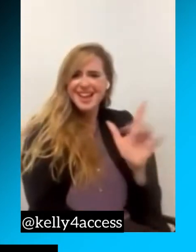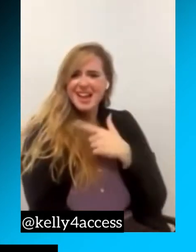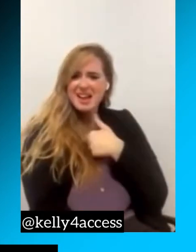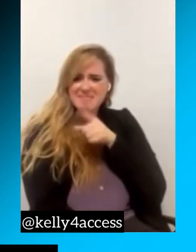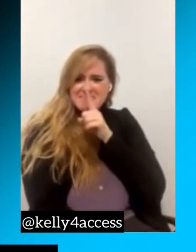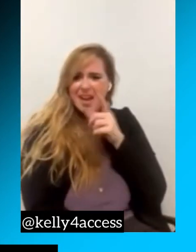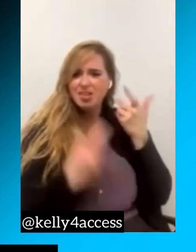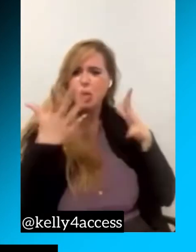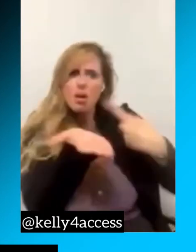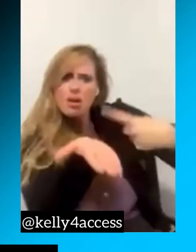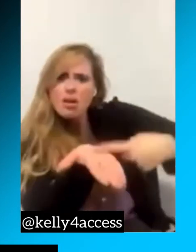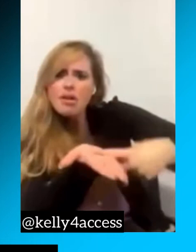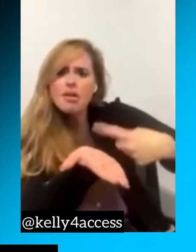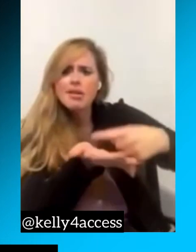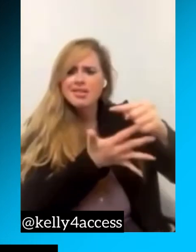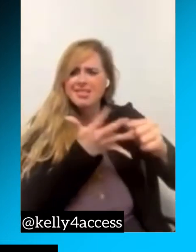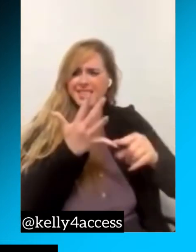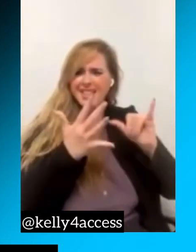like,